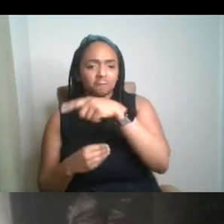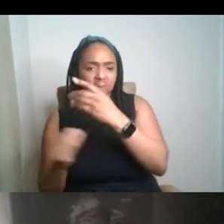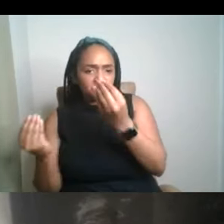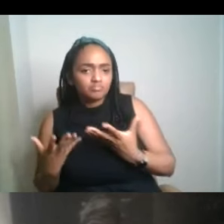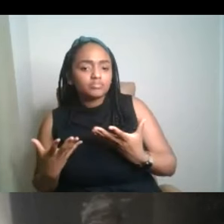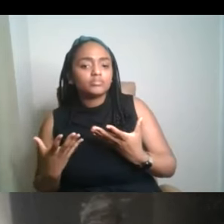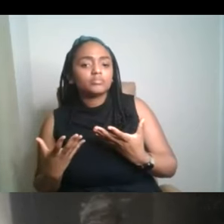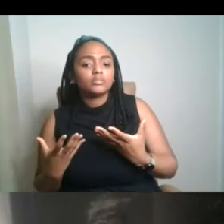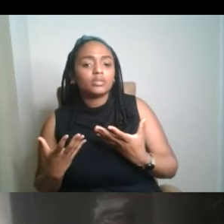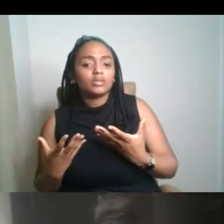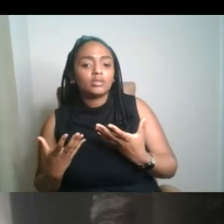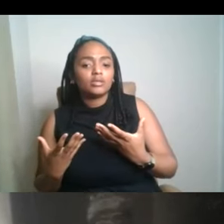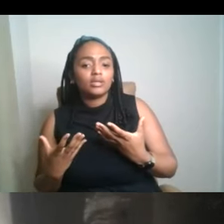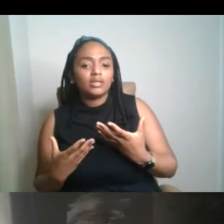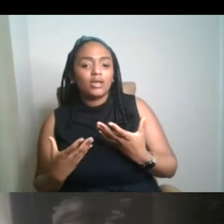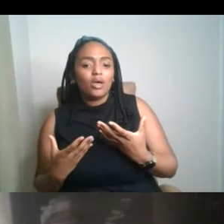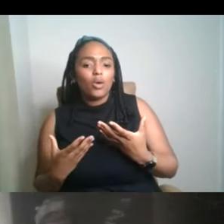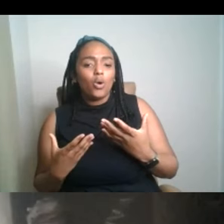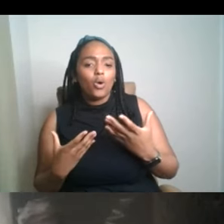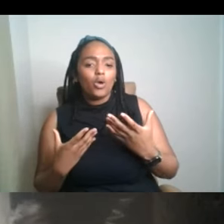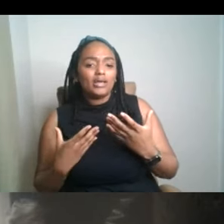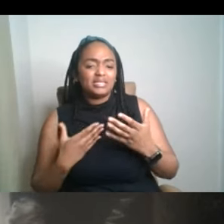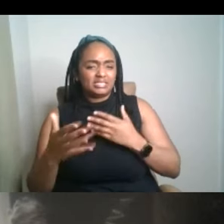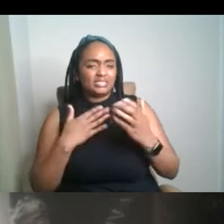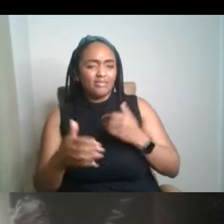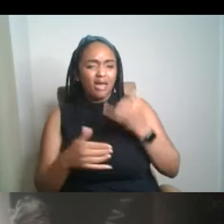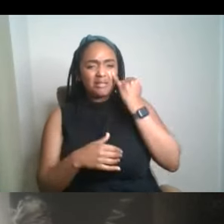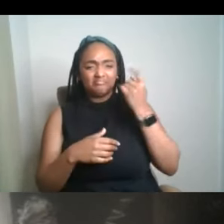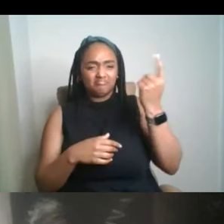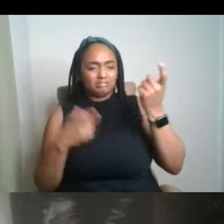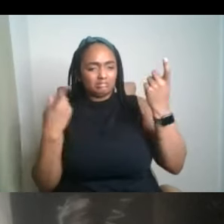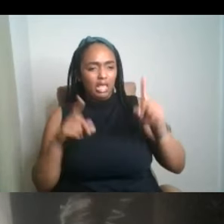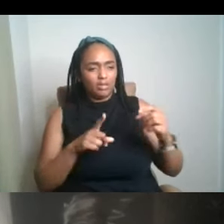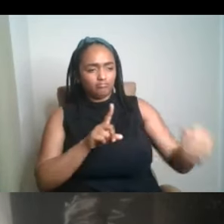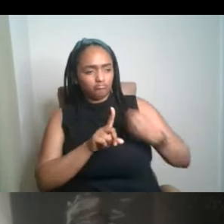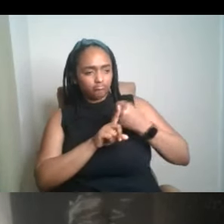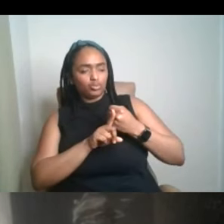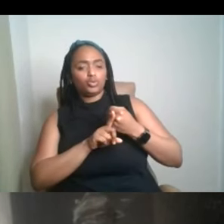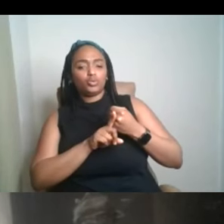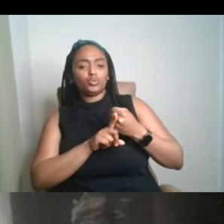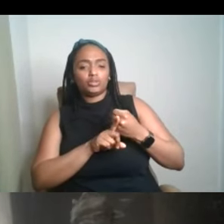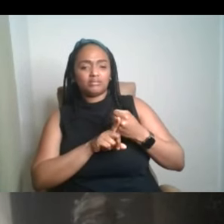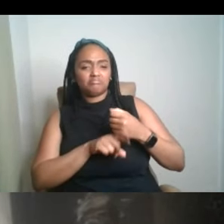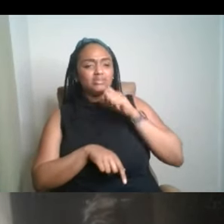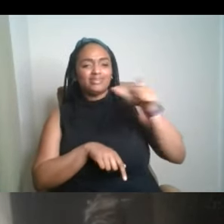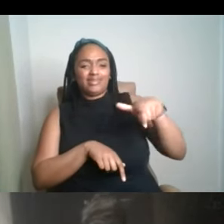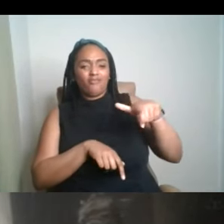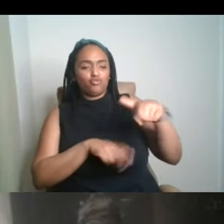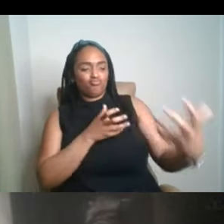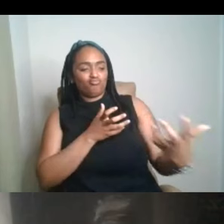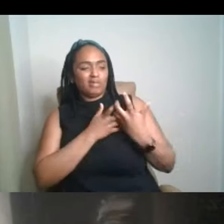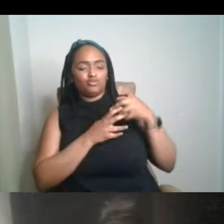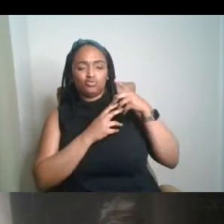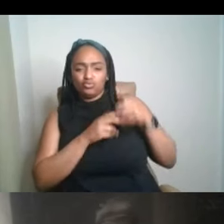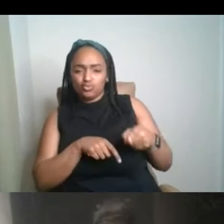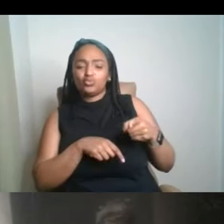your inside climate. That was the best quote that I heard like in my life. And that kind of shifted a paradox. Actually,